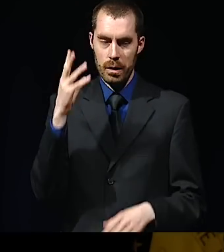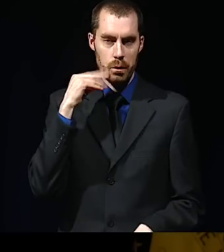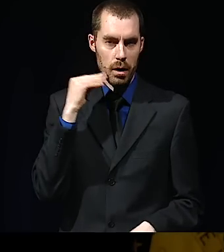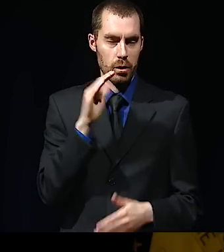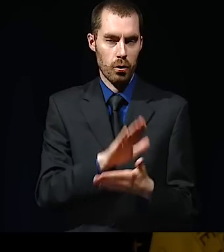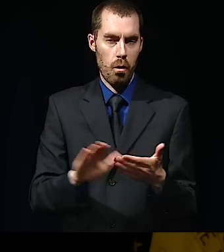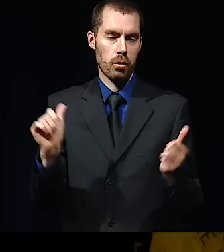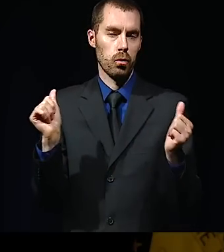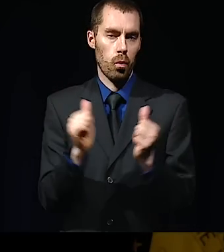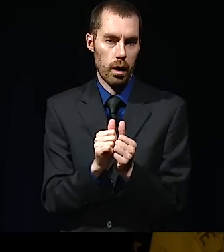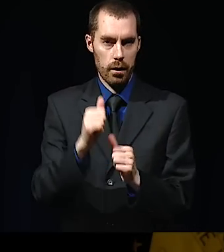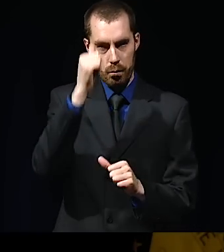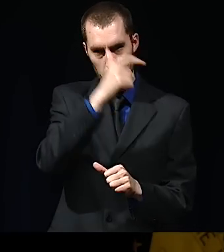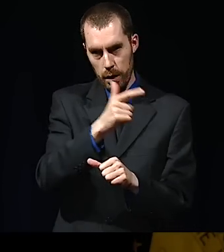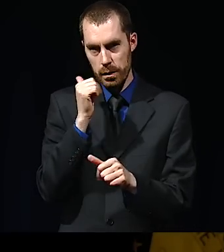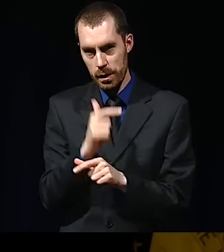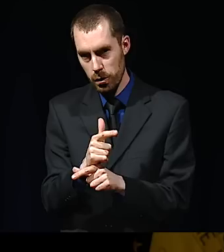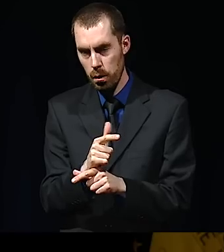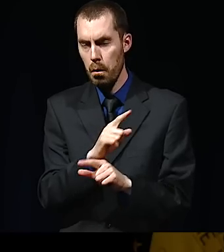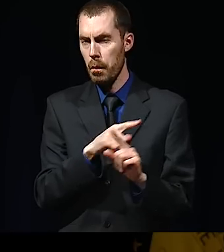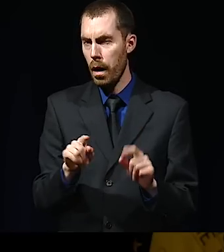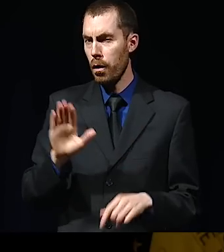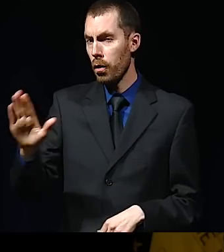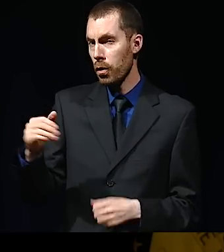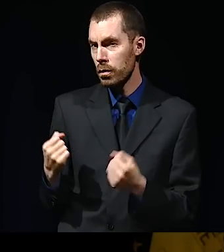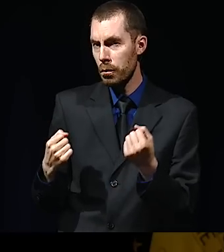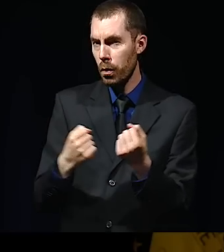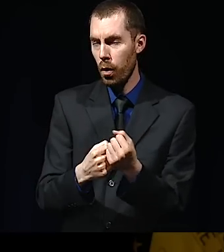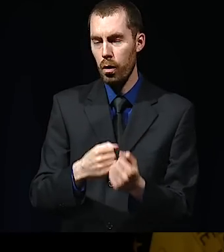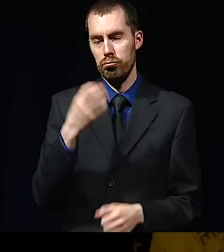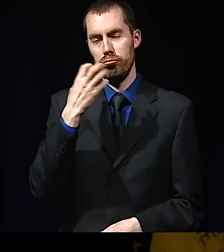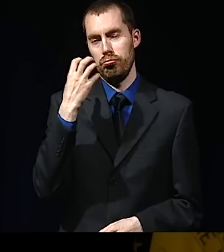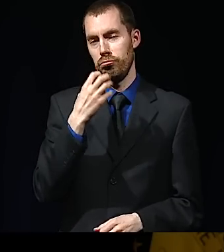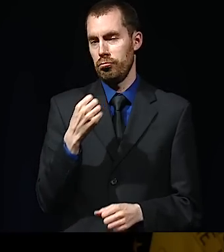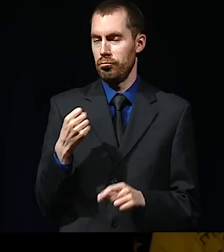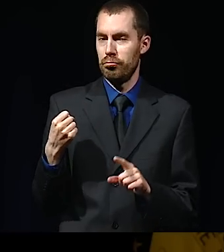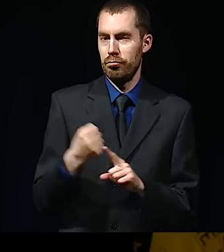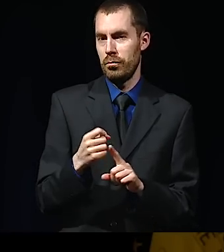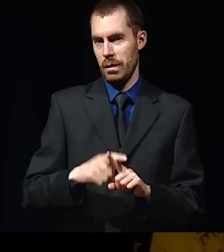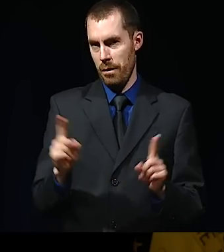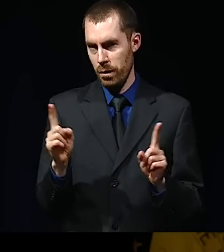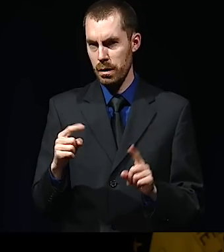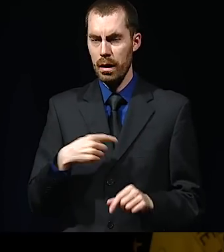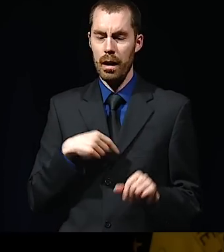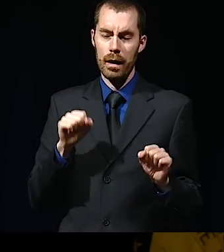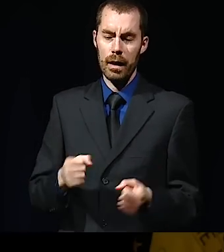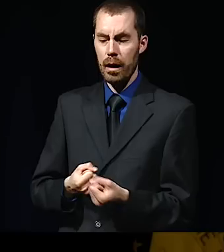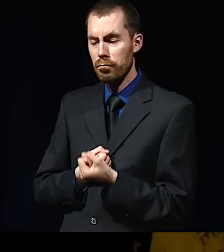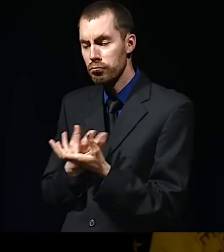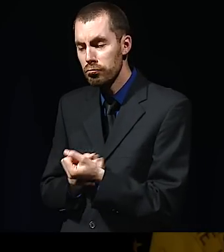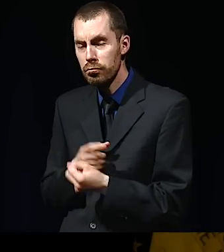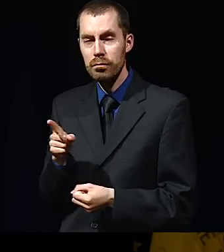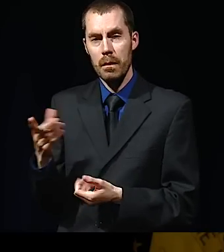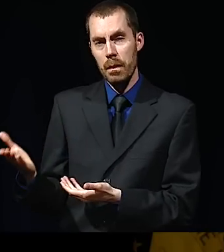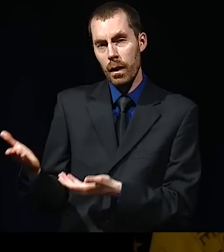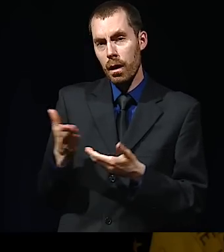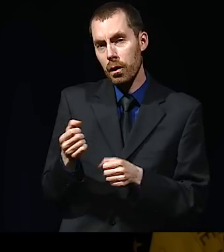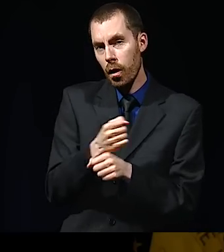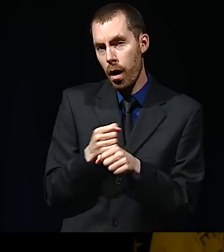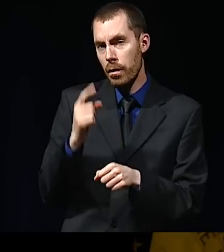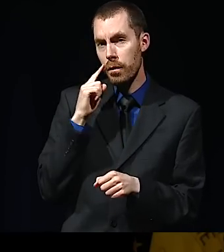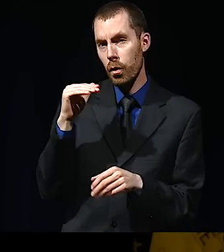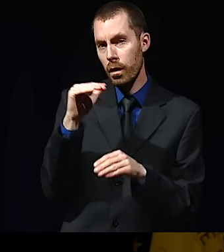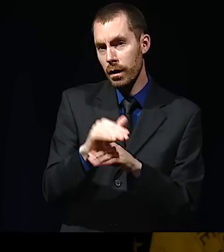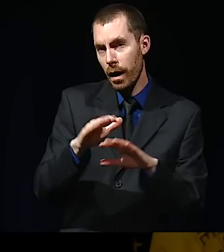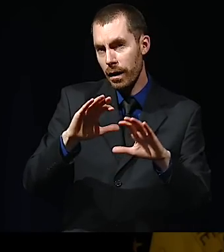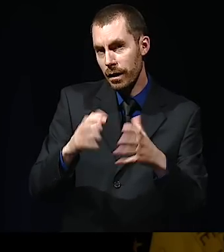with their sibling, but having her support made all the difference. I could confide in her, she would bring me coffee during my evening